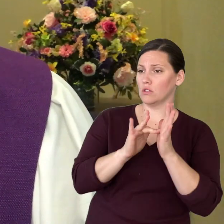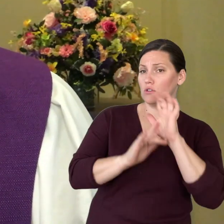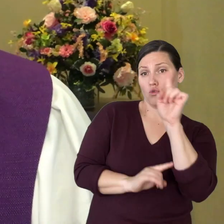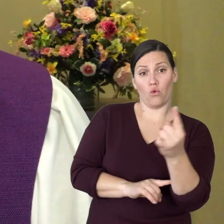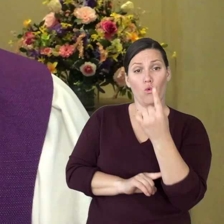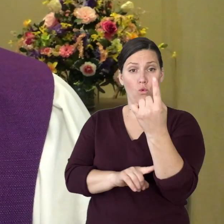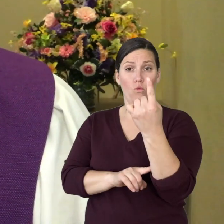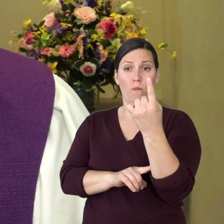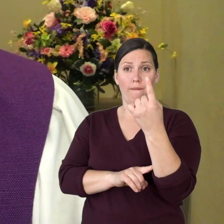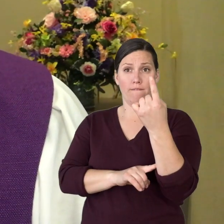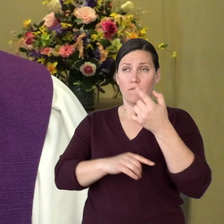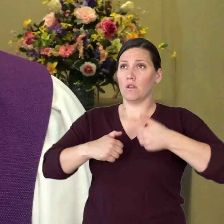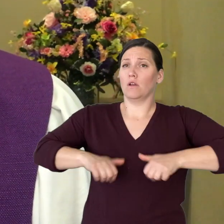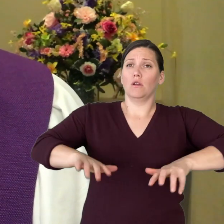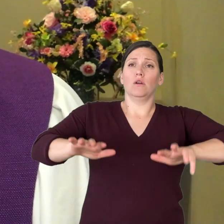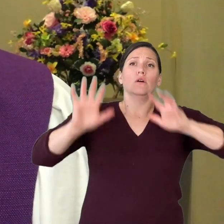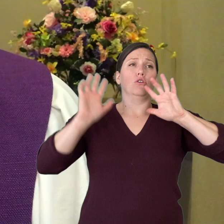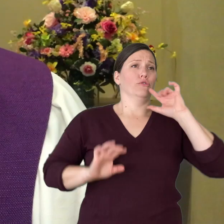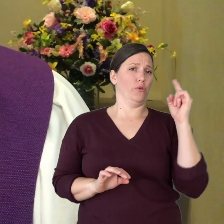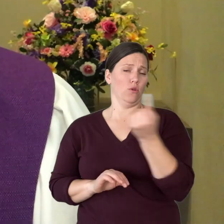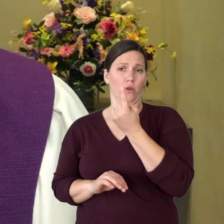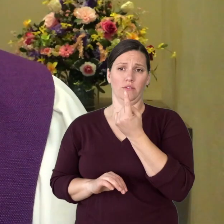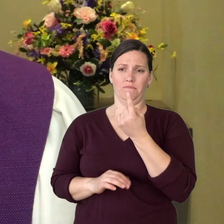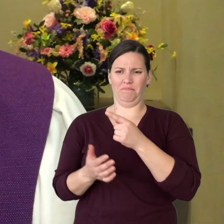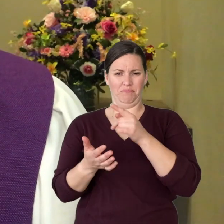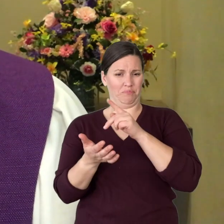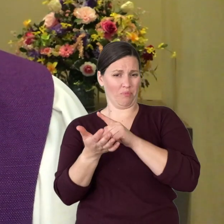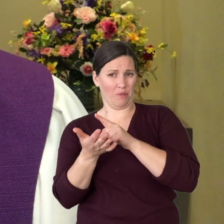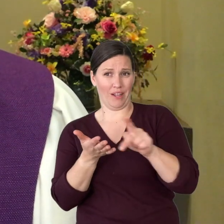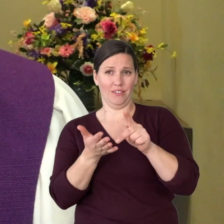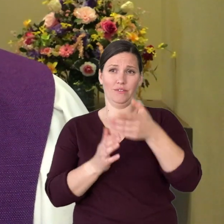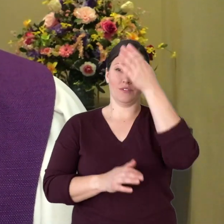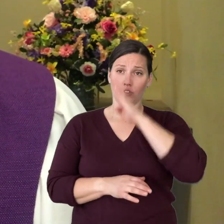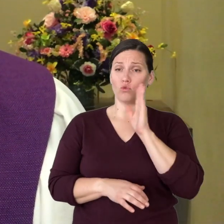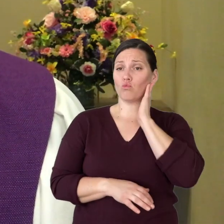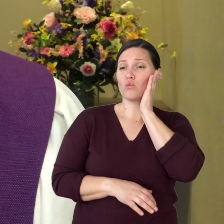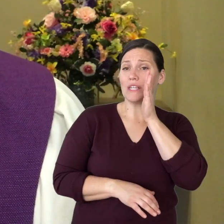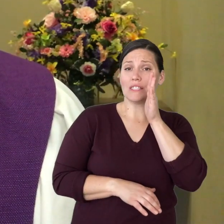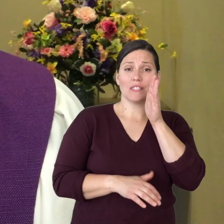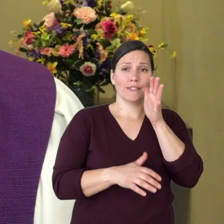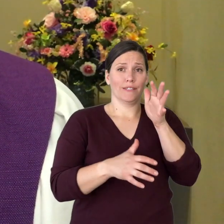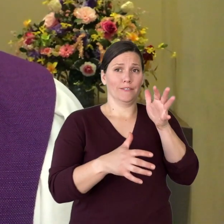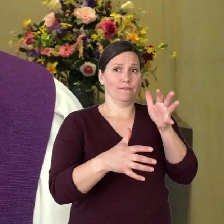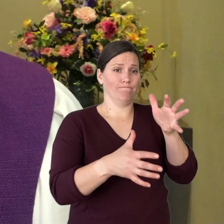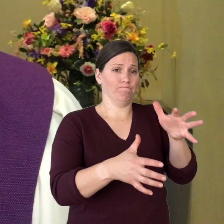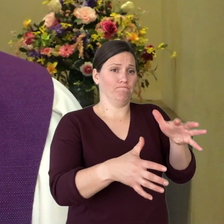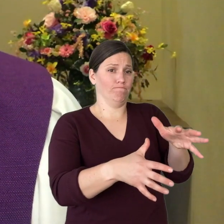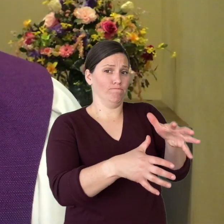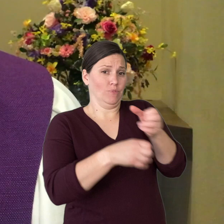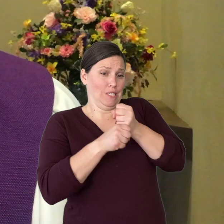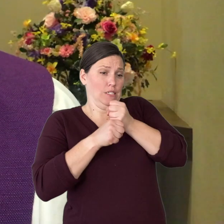Jesus is the only sacrifice, the only payment that God will take on your